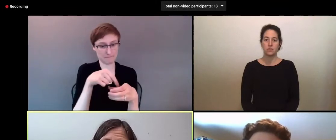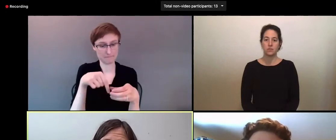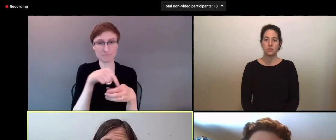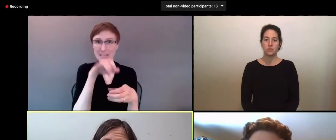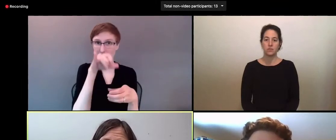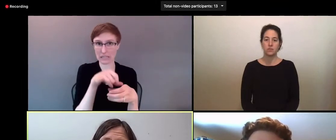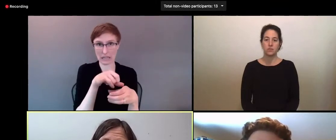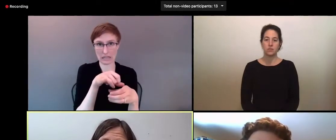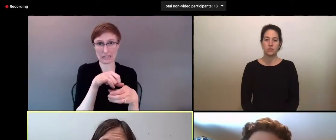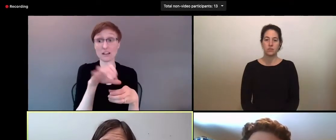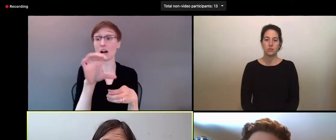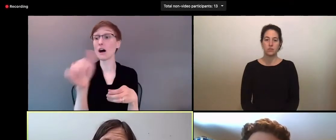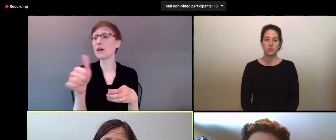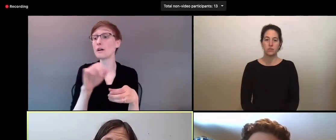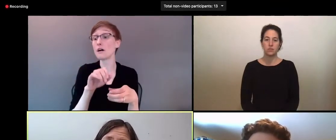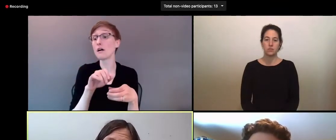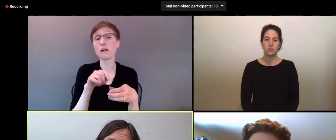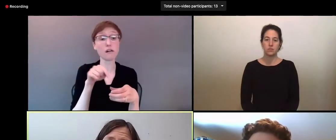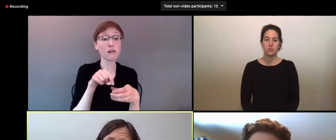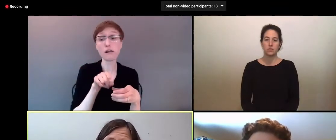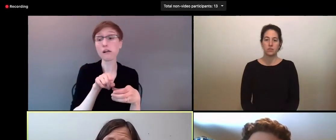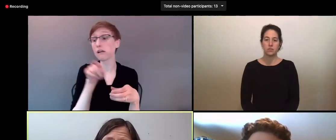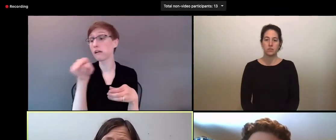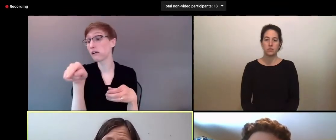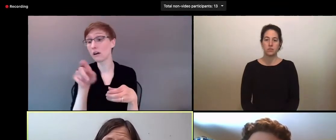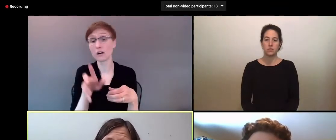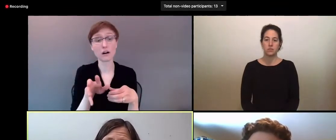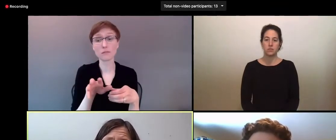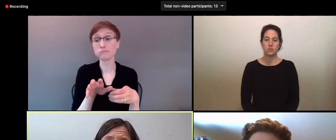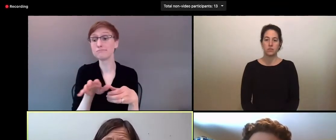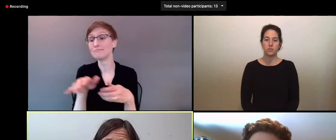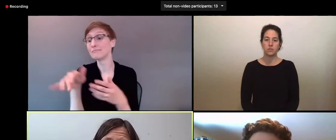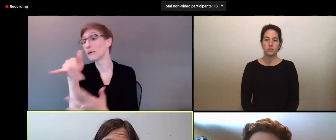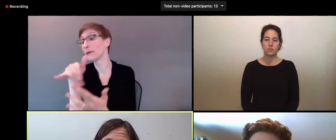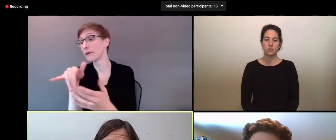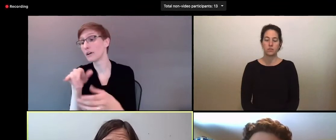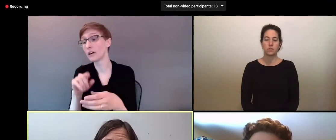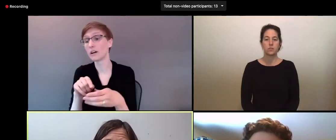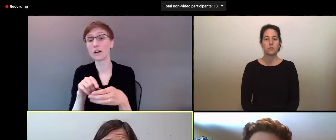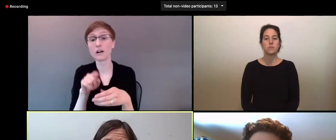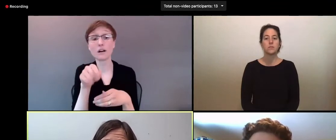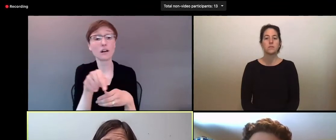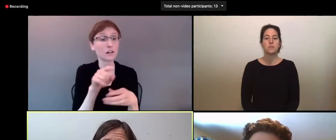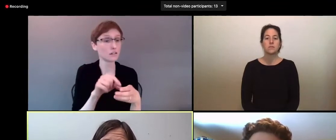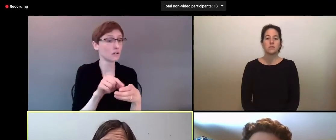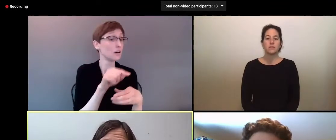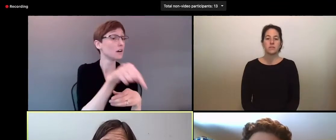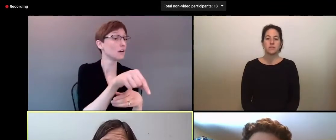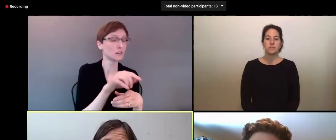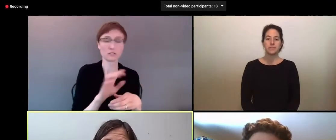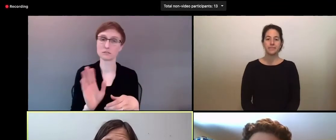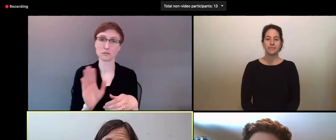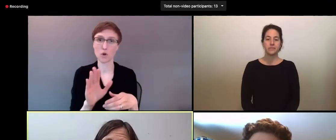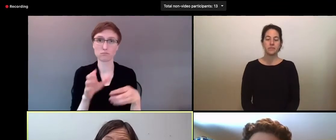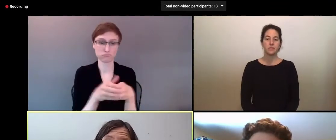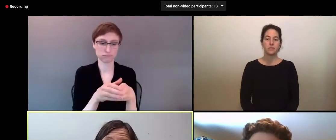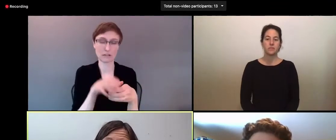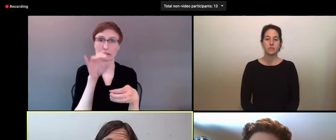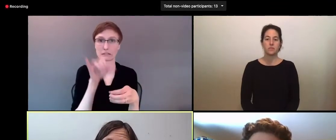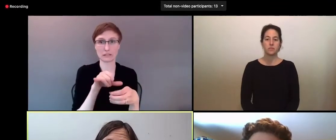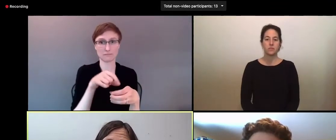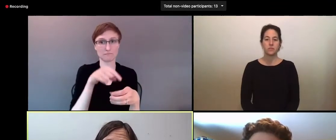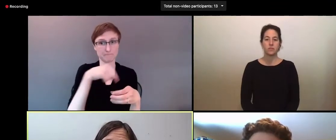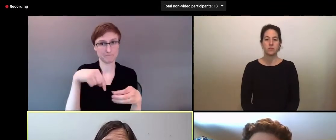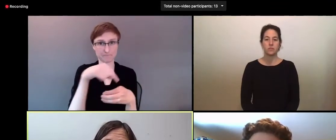group, that is the group they've chosen, and they're not joining another group of 10. And that's a conversation to have with everyone to make